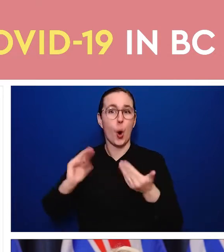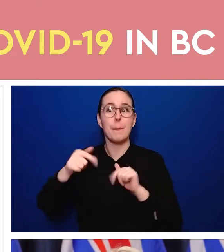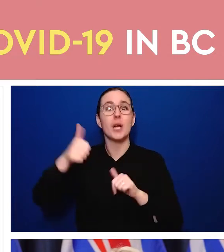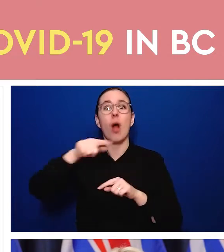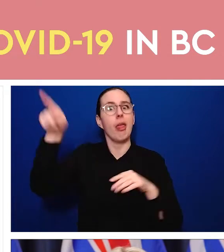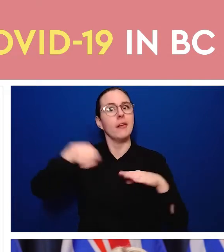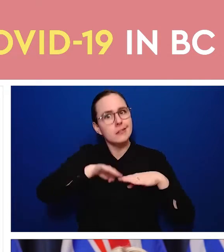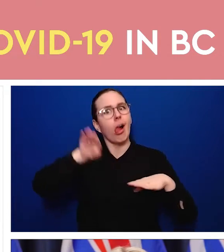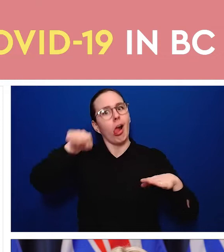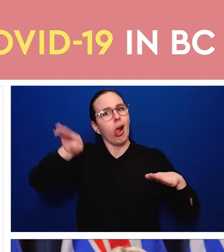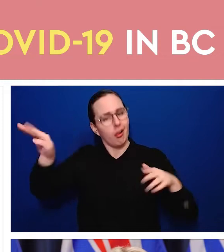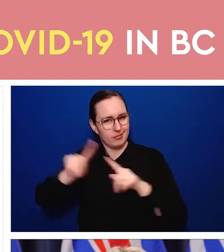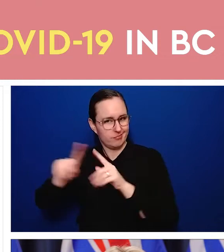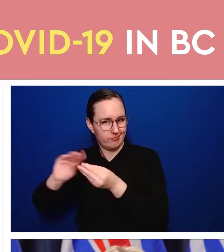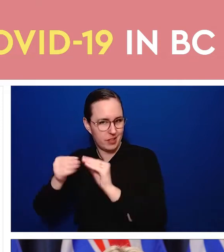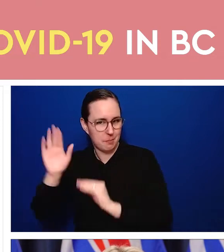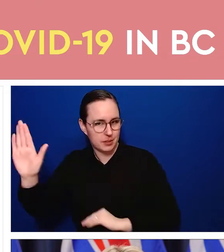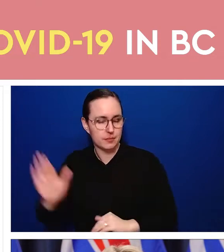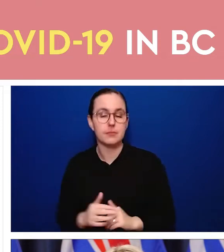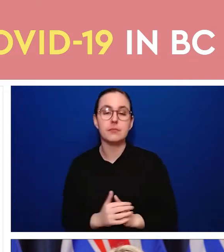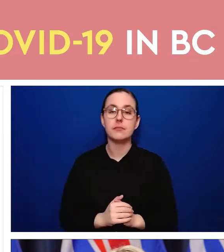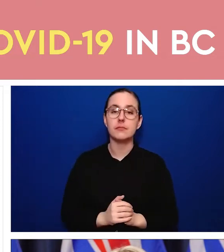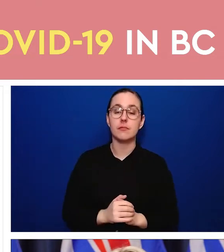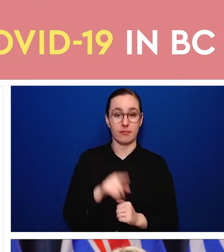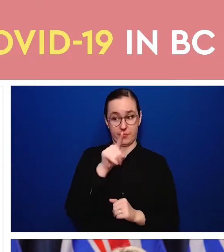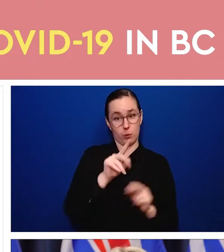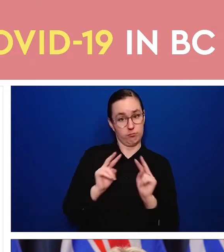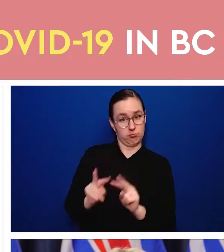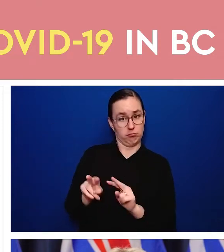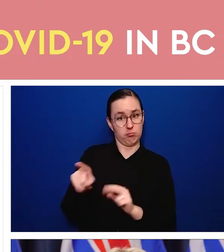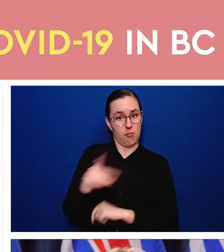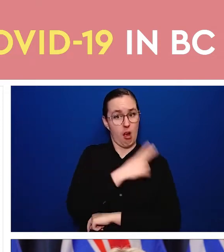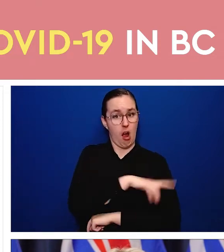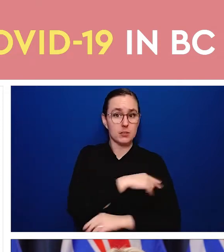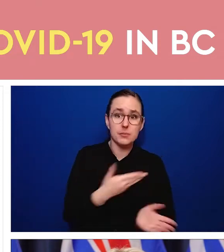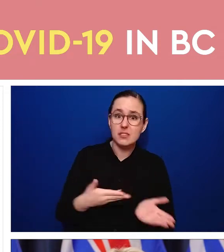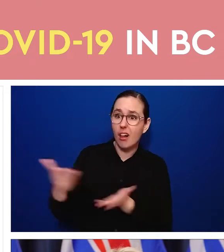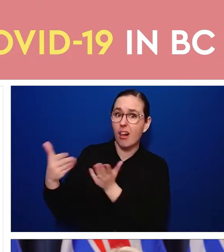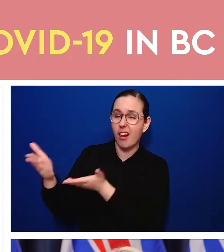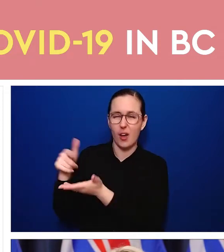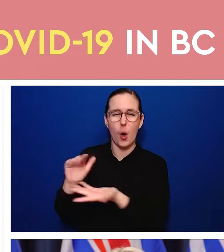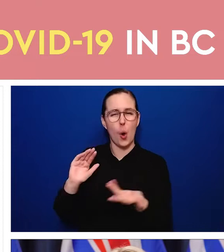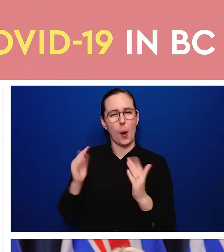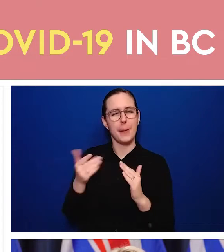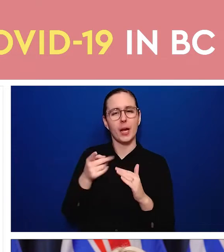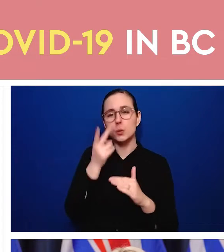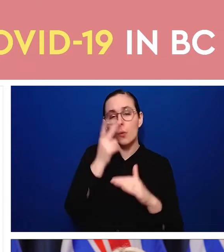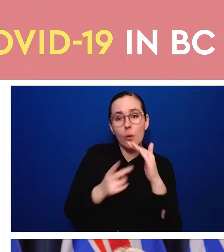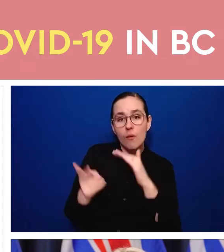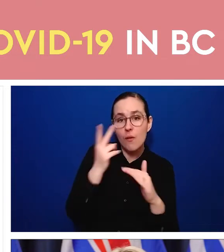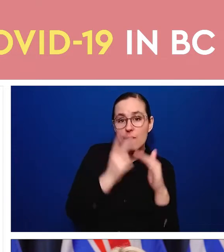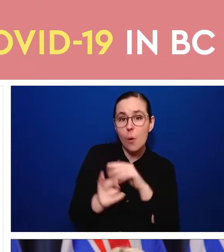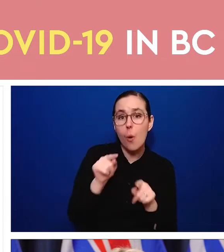our hospitalizations compared to the modeling that we've been following over the last few months in particular, we see that we've tracked along where